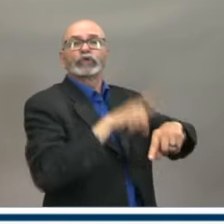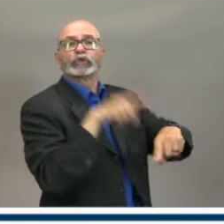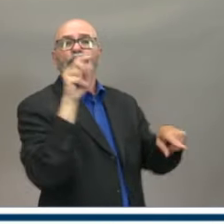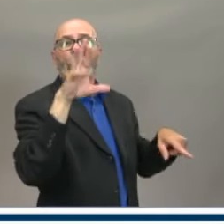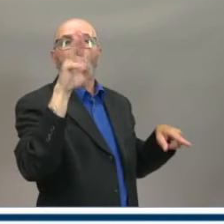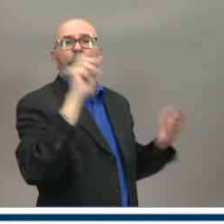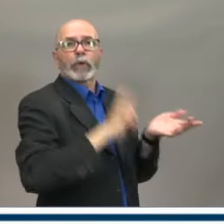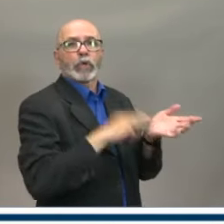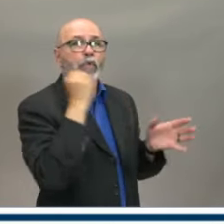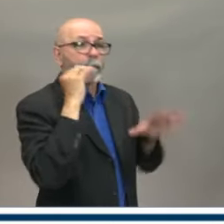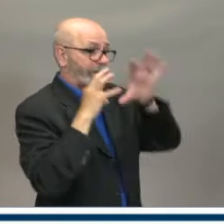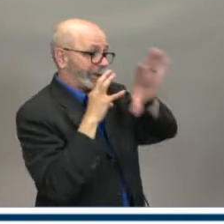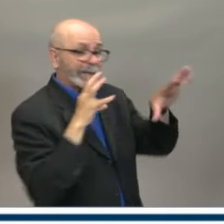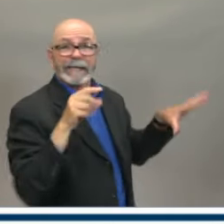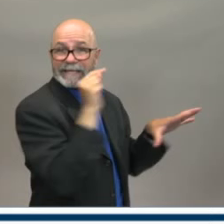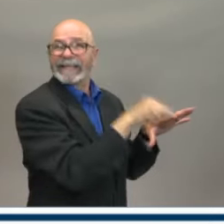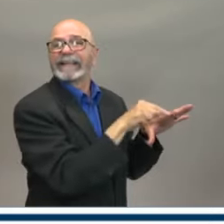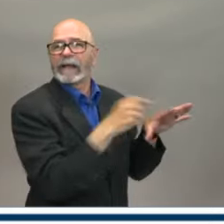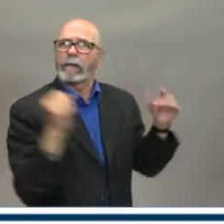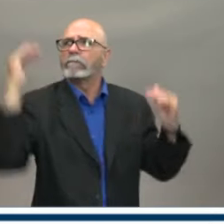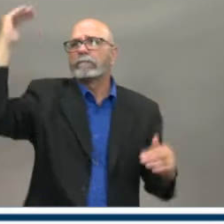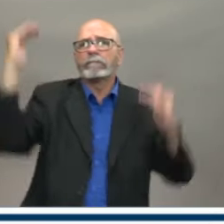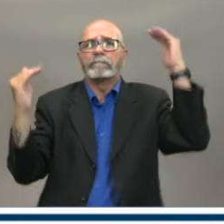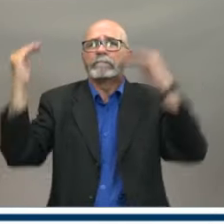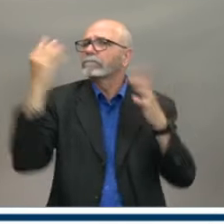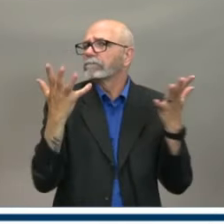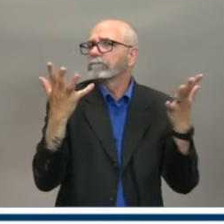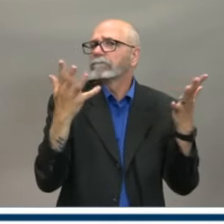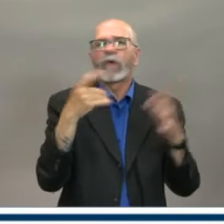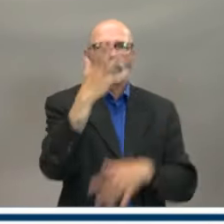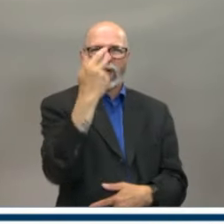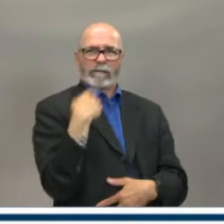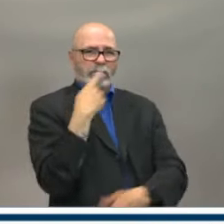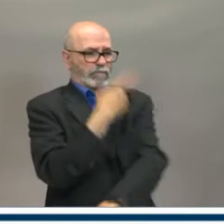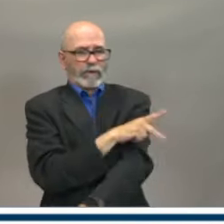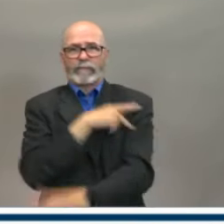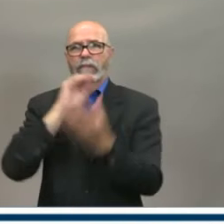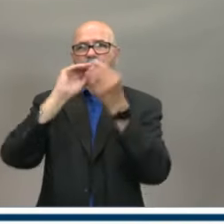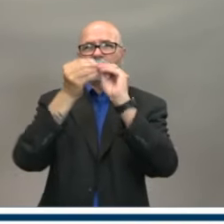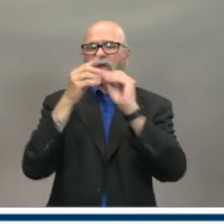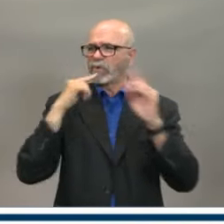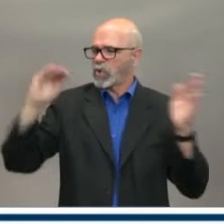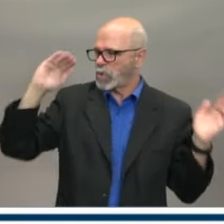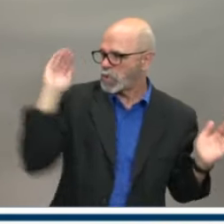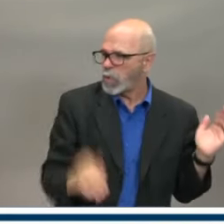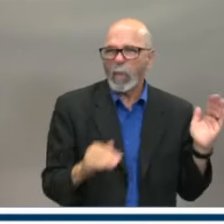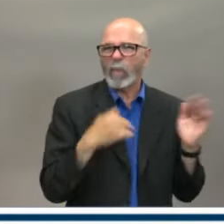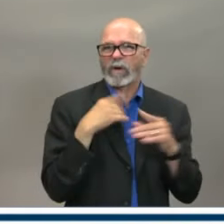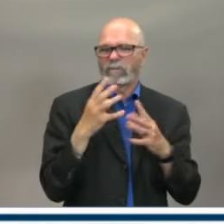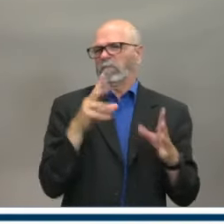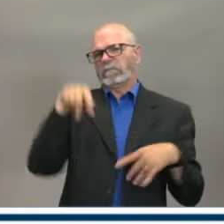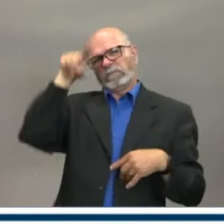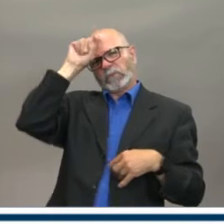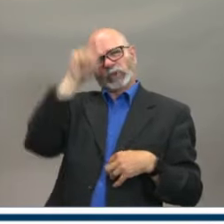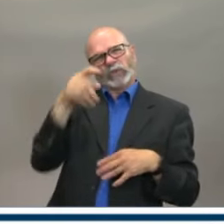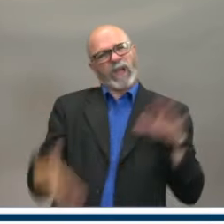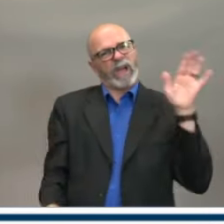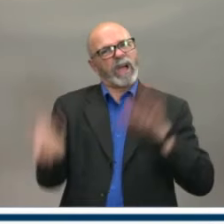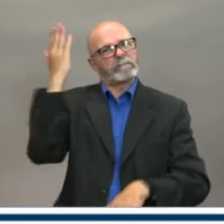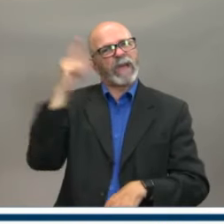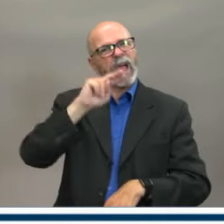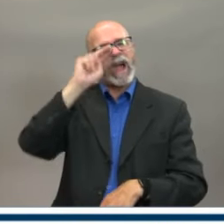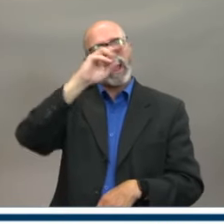why the provincial number is lower when, in fact, it should be higher. I want to just explain that